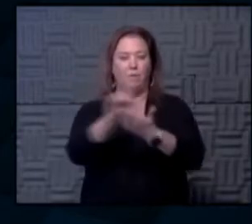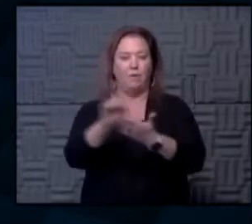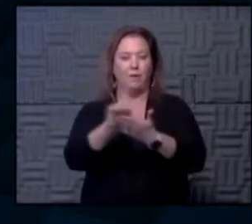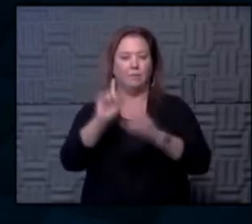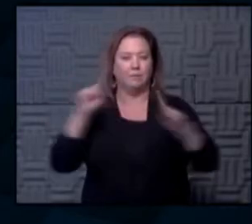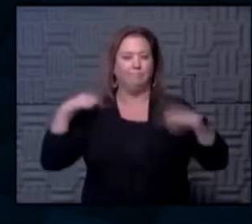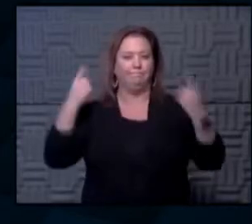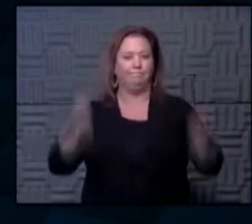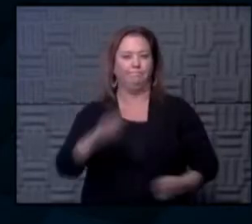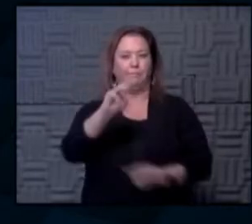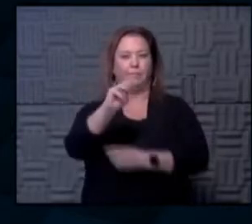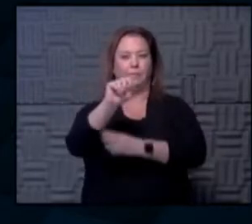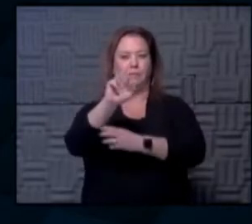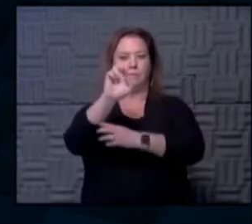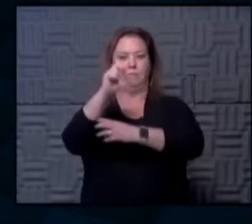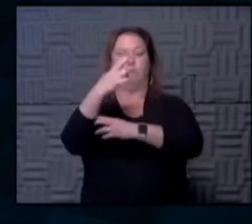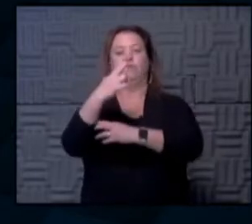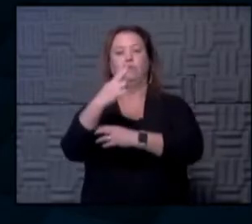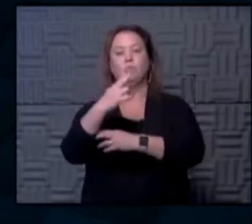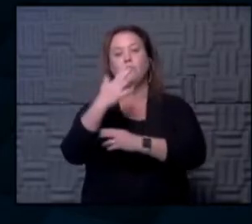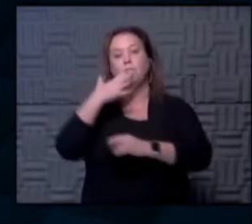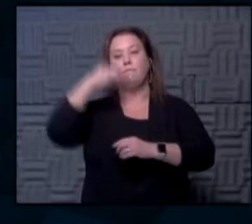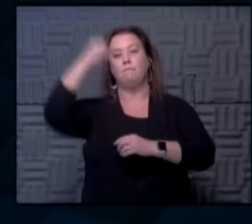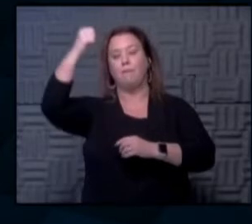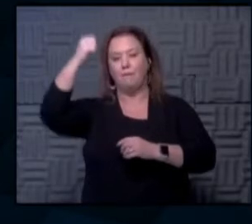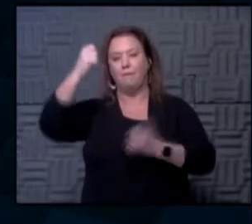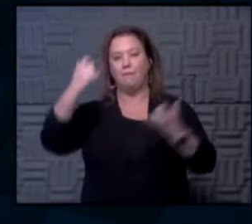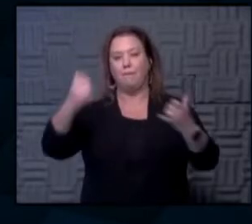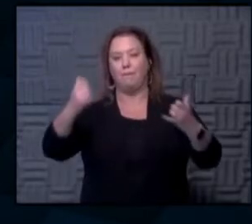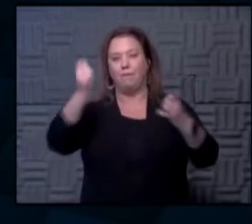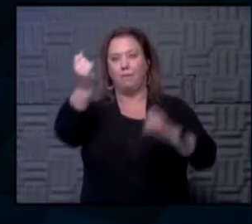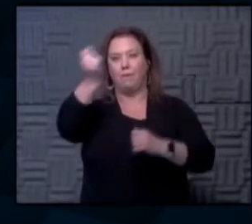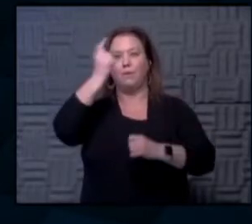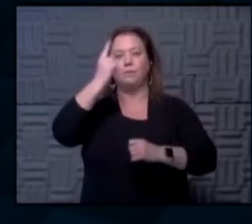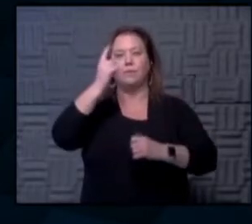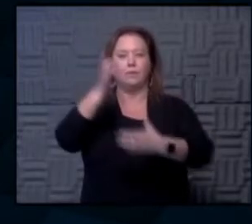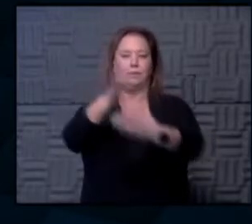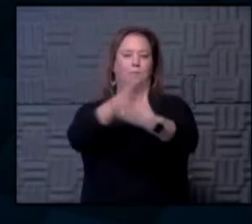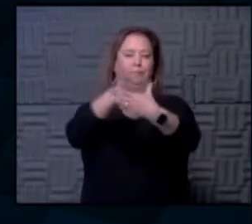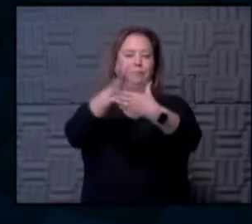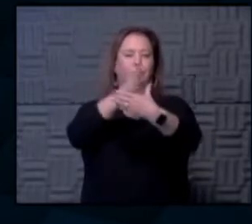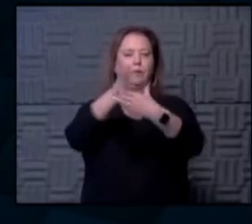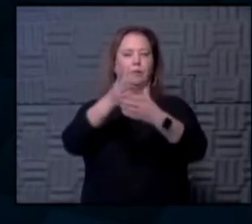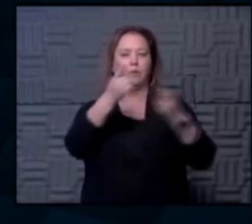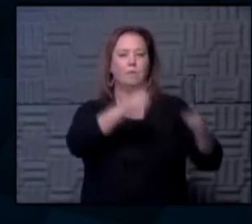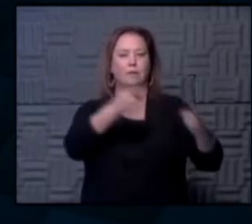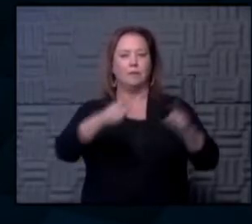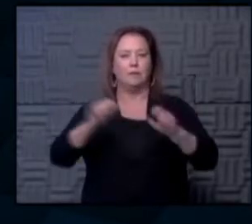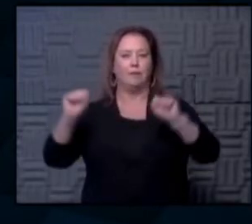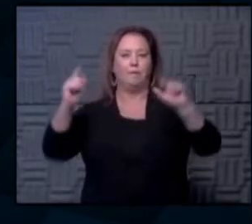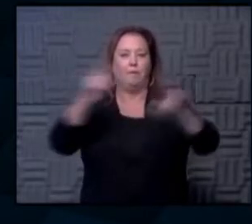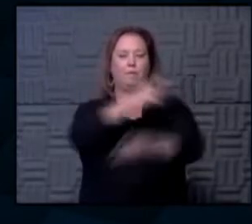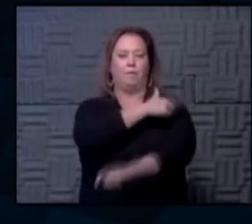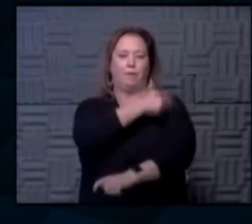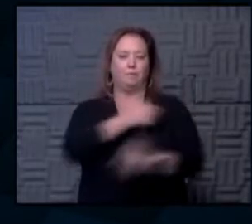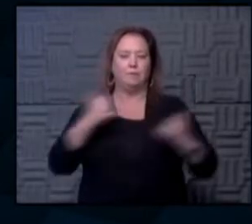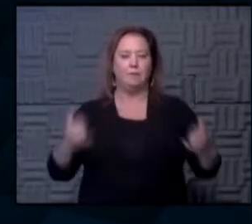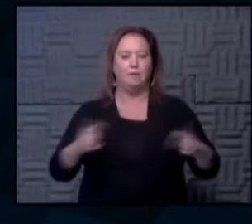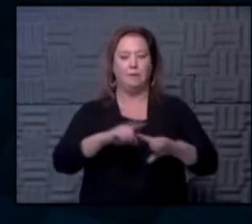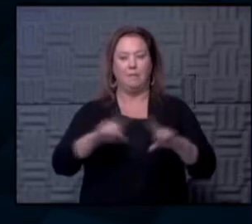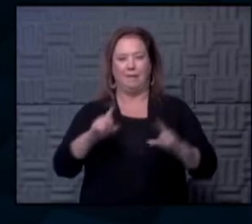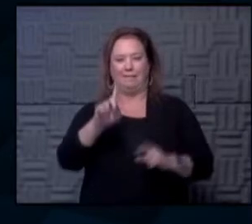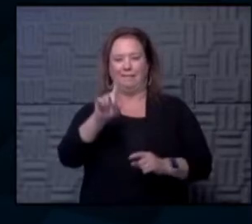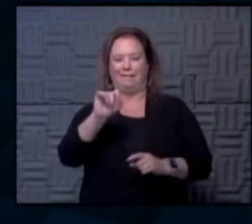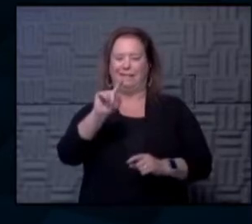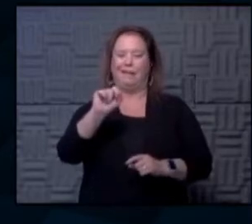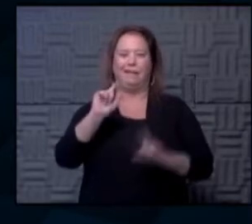since early March. We're doing a lot better job of having a good sense, sharing a good sense about what's happening in all of our hospitals now, but we've only had